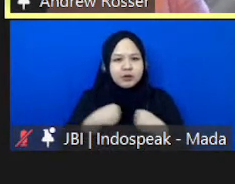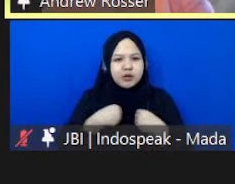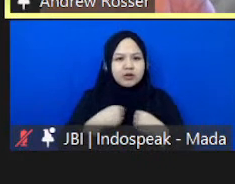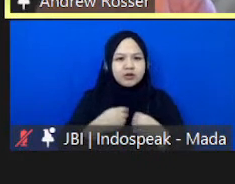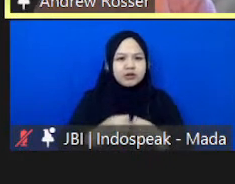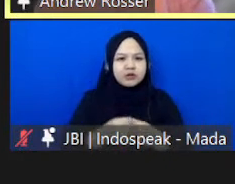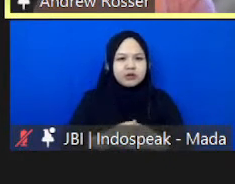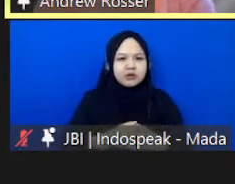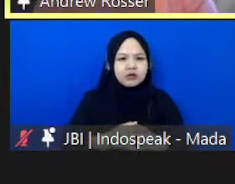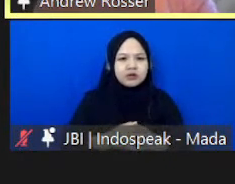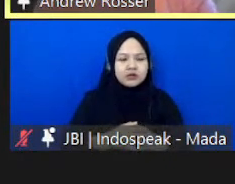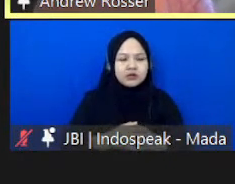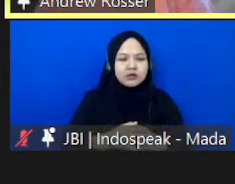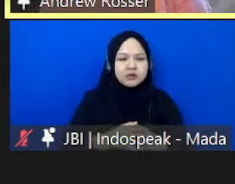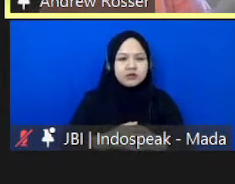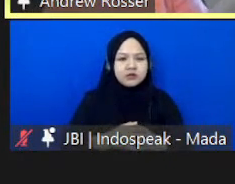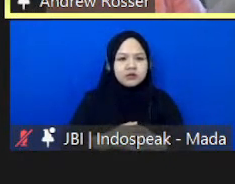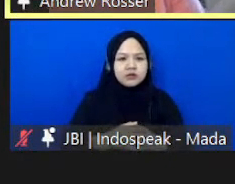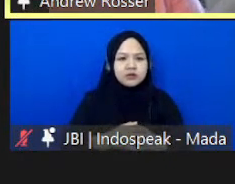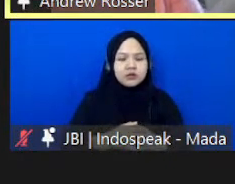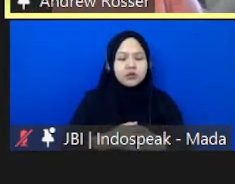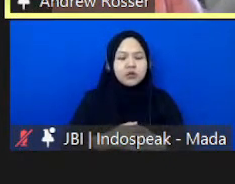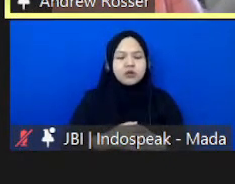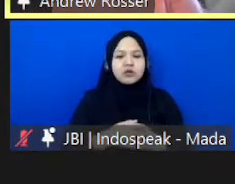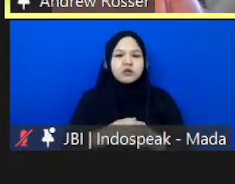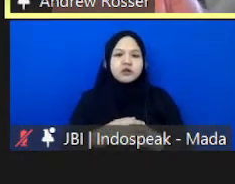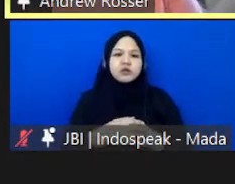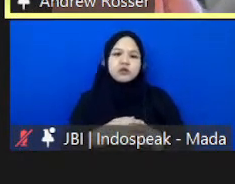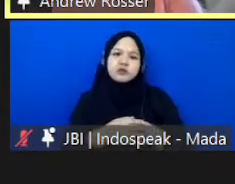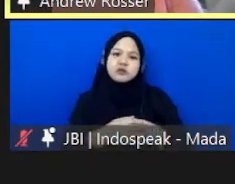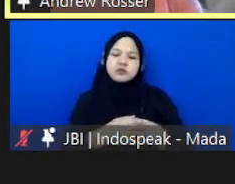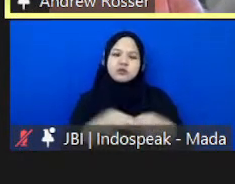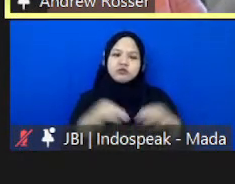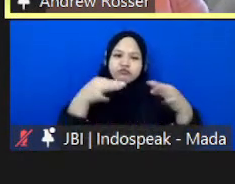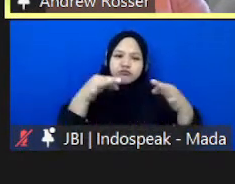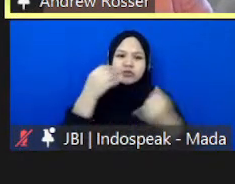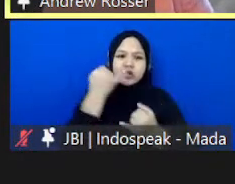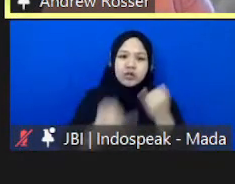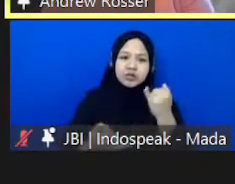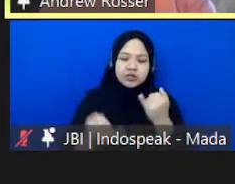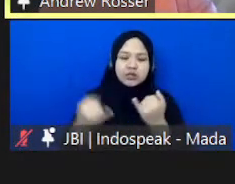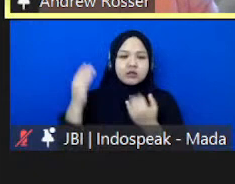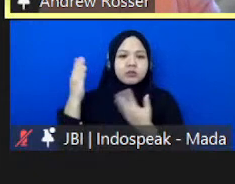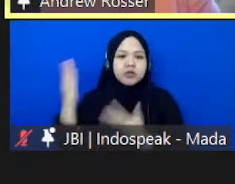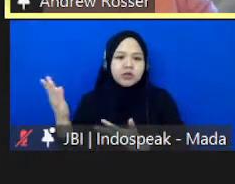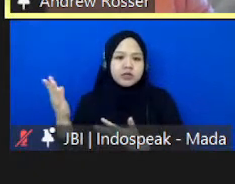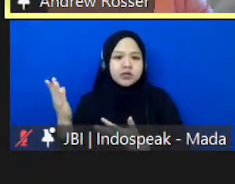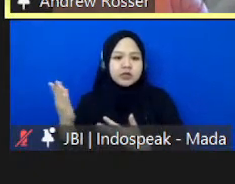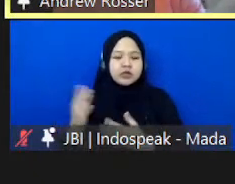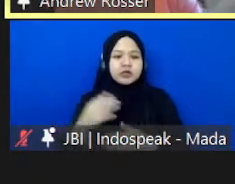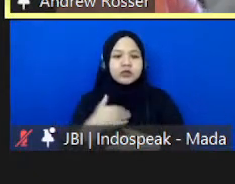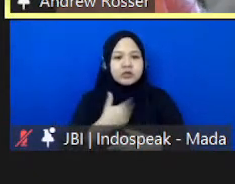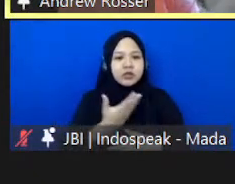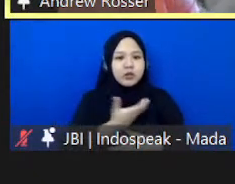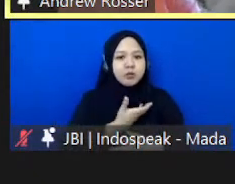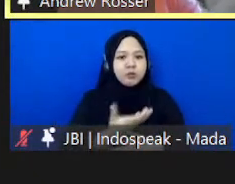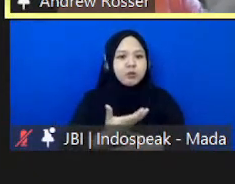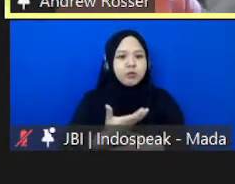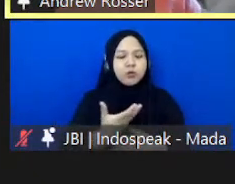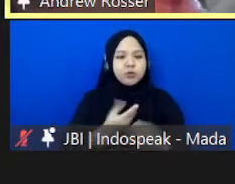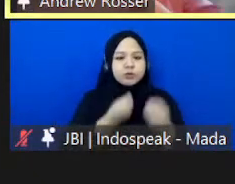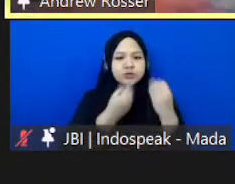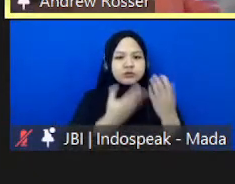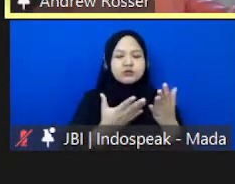this is my last slide. The third sort of argument put forward in the